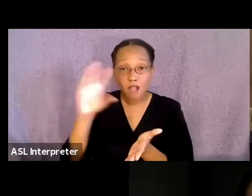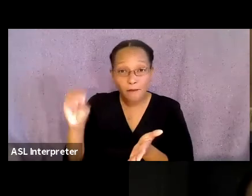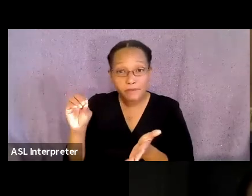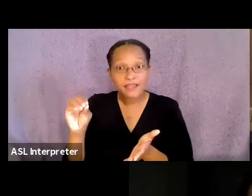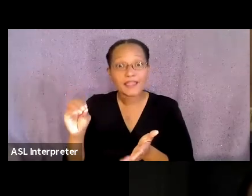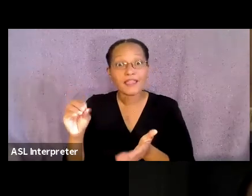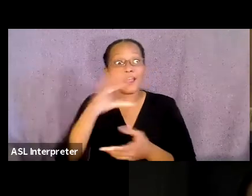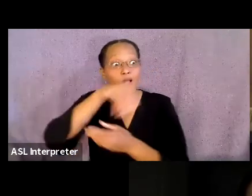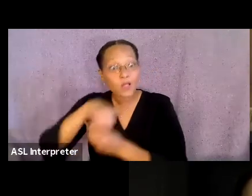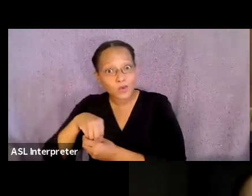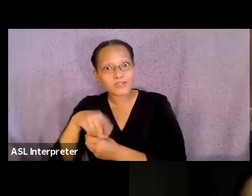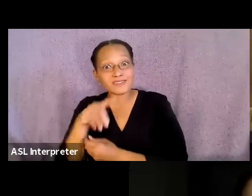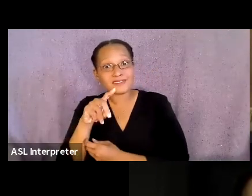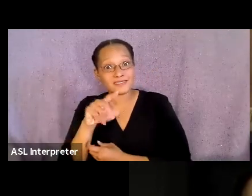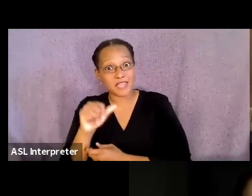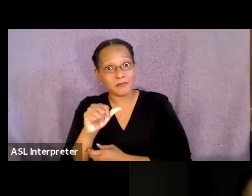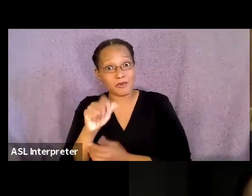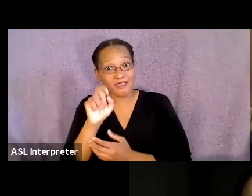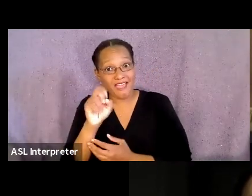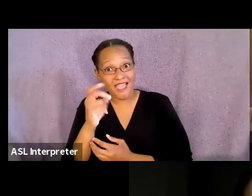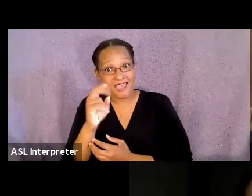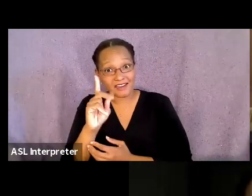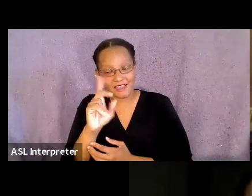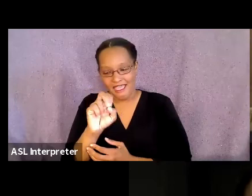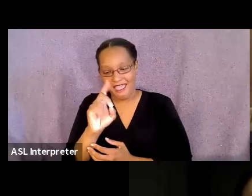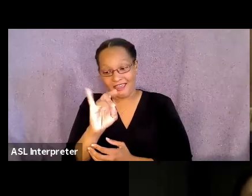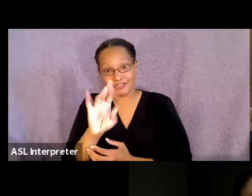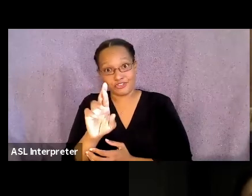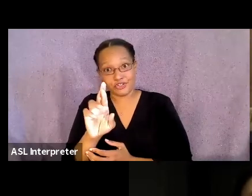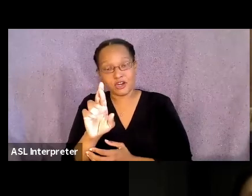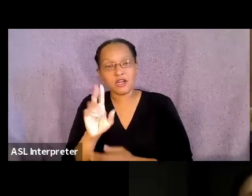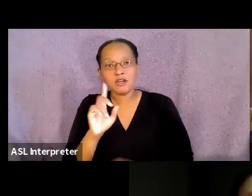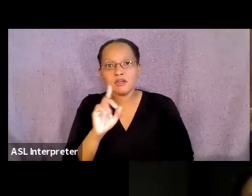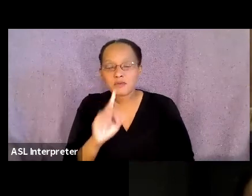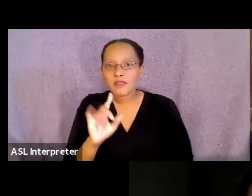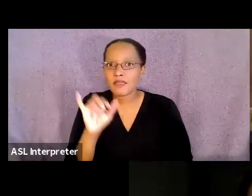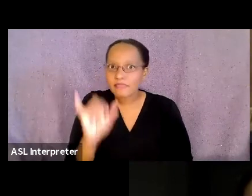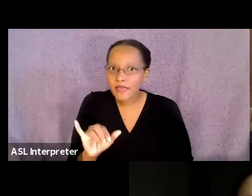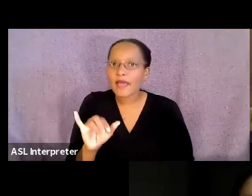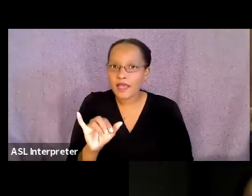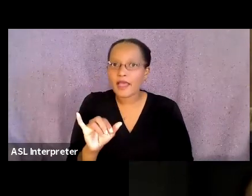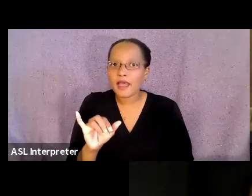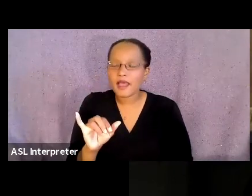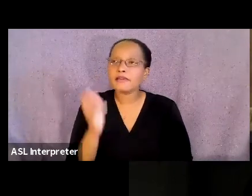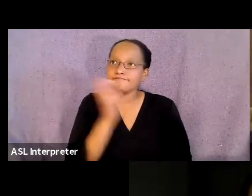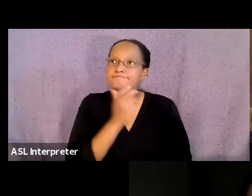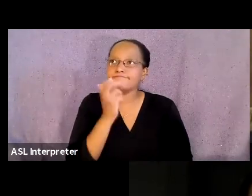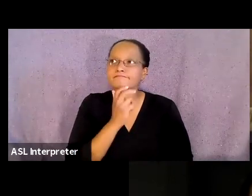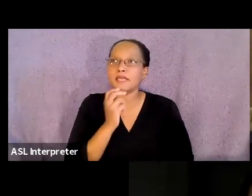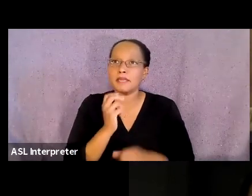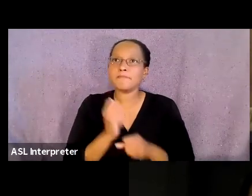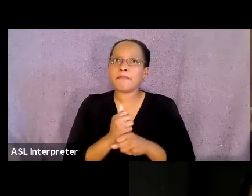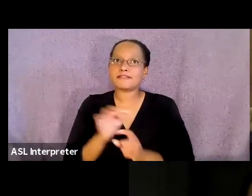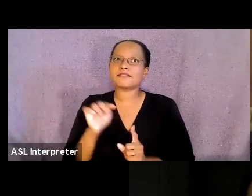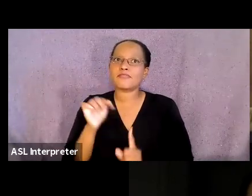And I think that to me, you know, is one of the main things that makes a difference from other existing